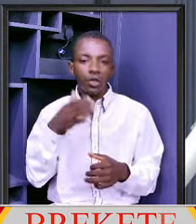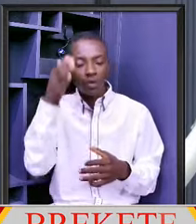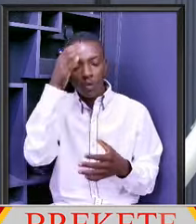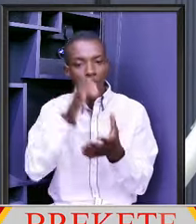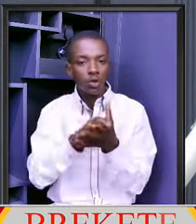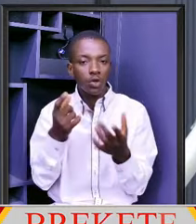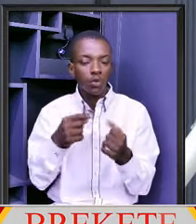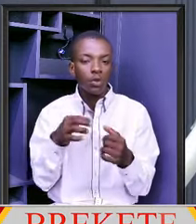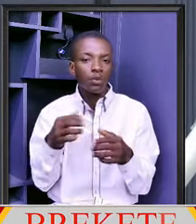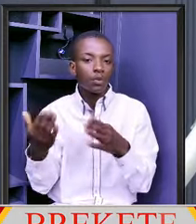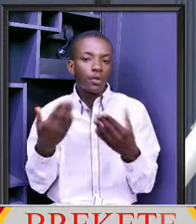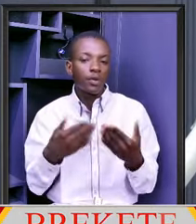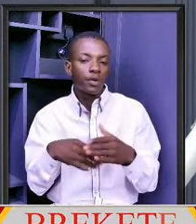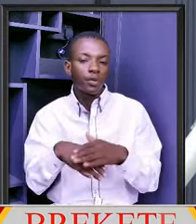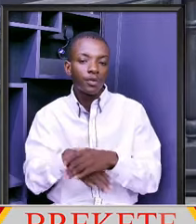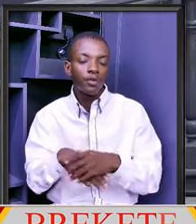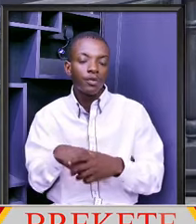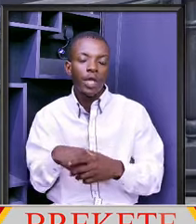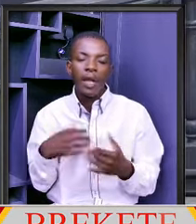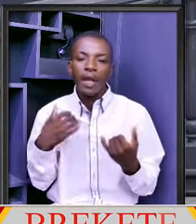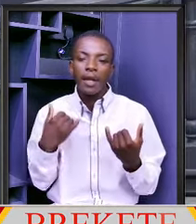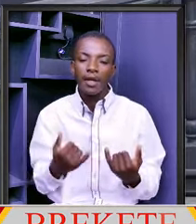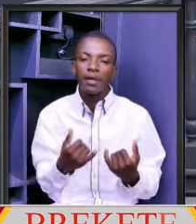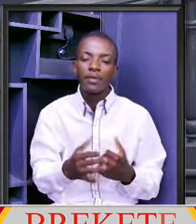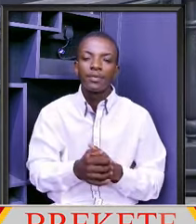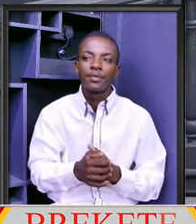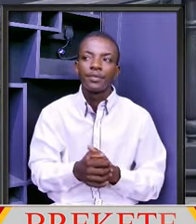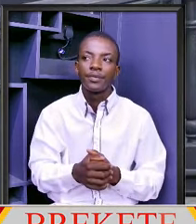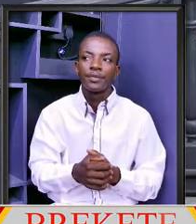bring them in. Now,